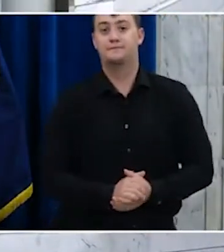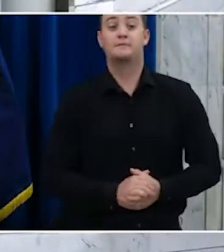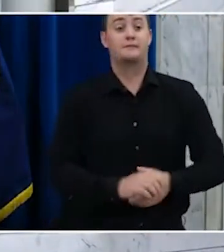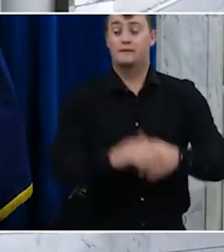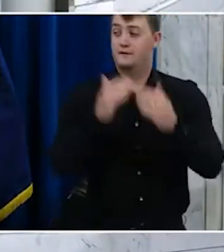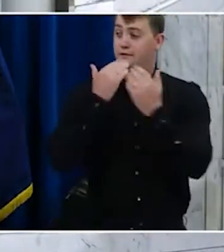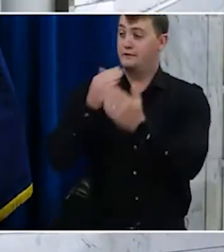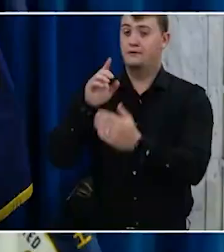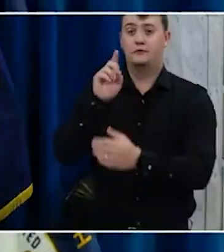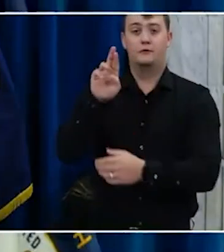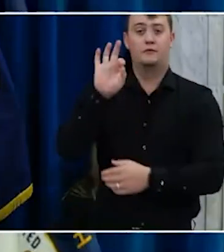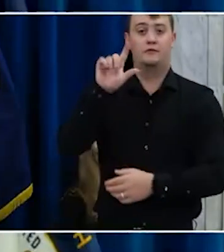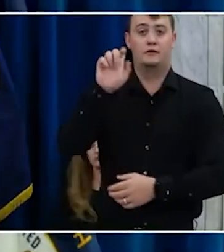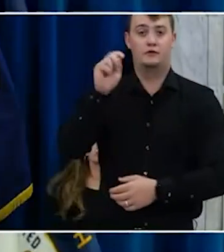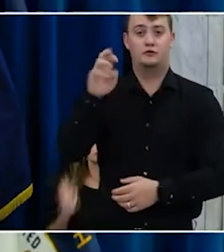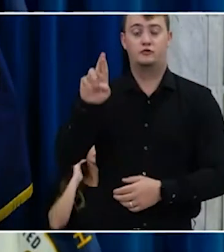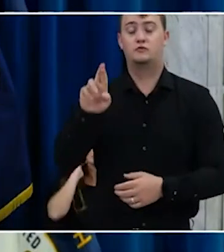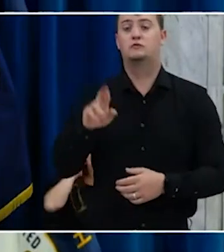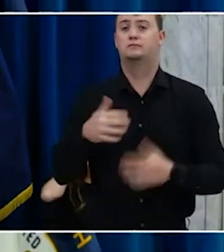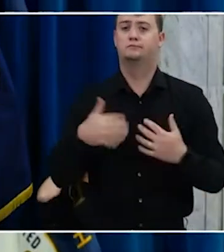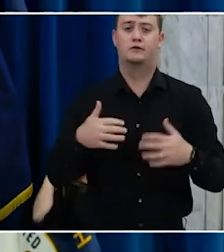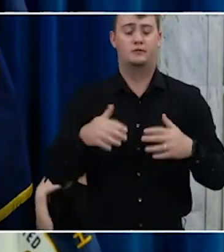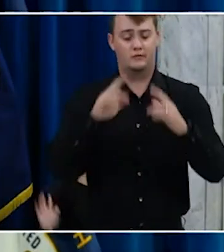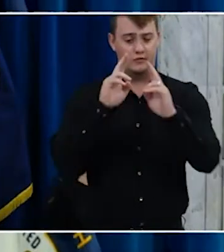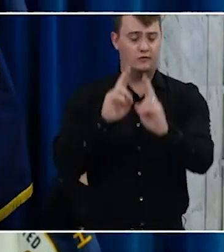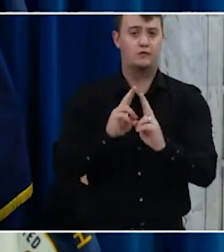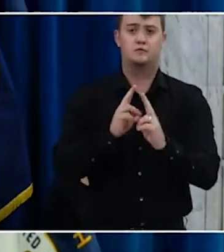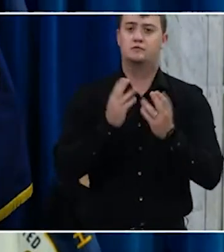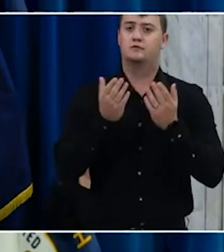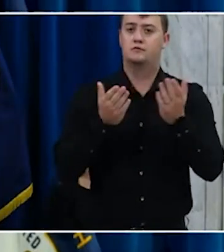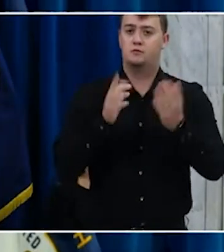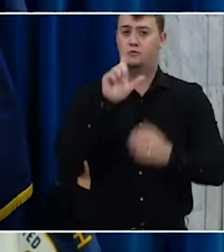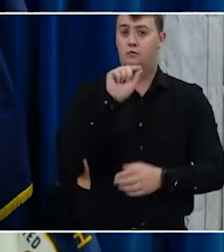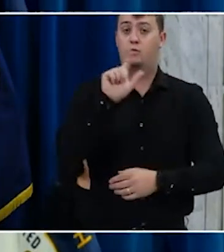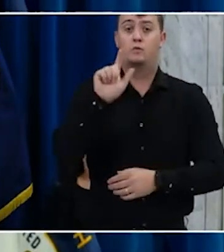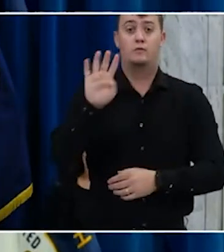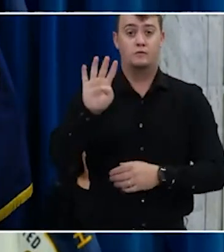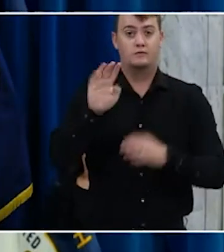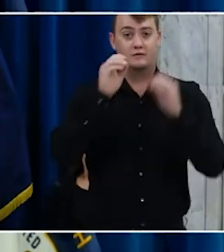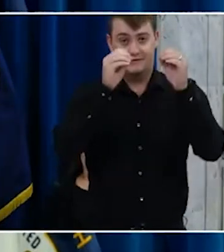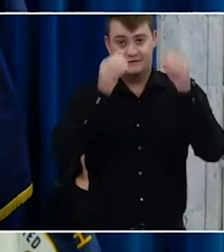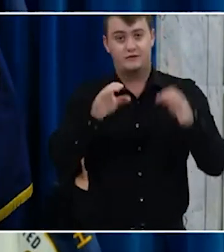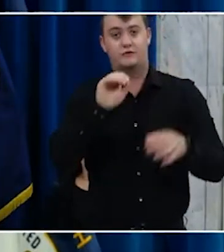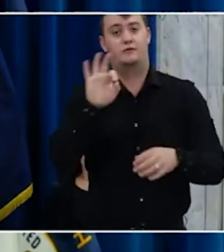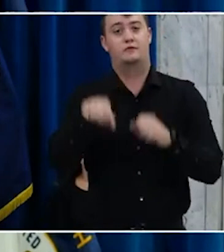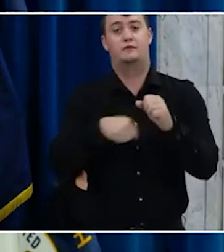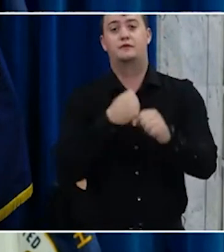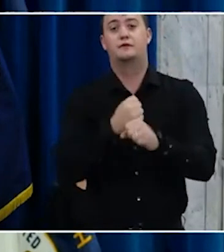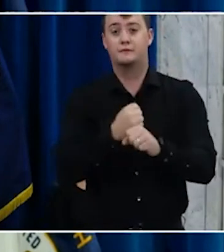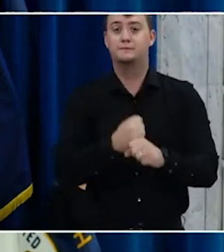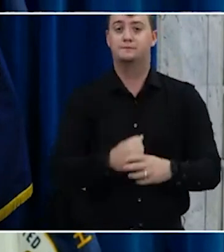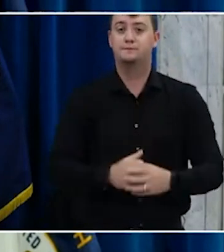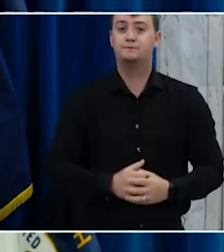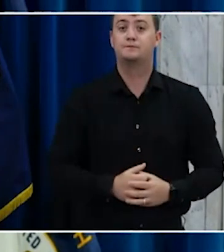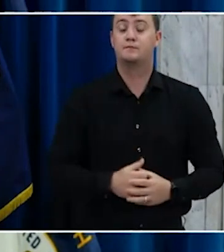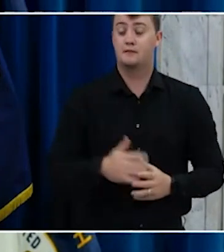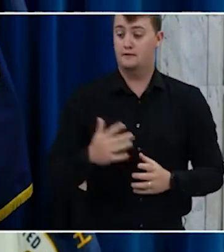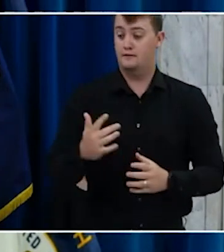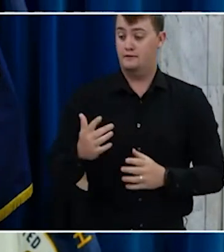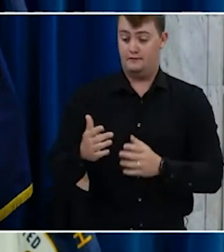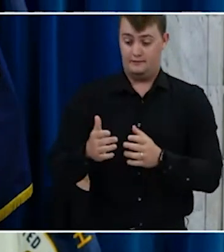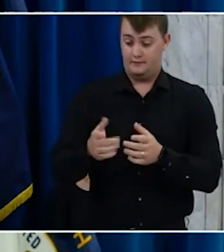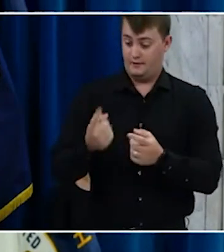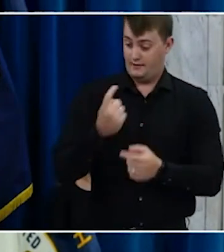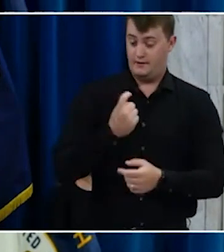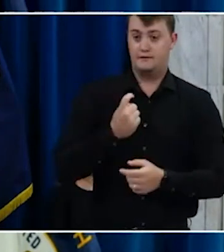Thank you, Dr. Fletcher. It's been an honor to serve as the 2024 Kentucky Teacher of the Year. I was asked to make a couple